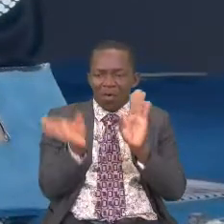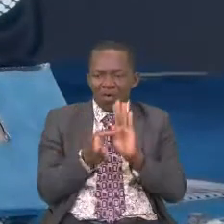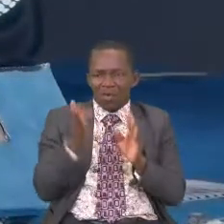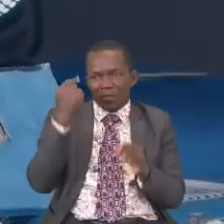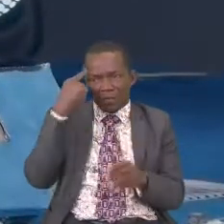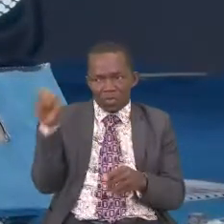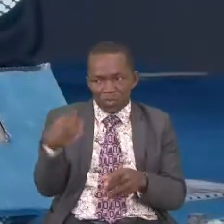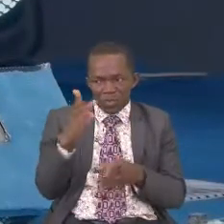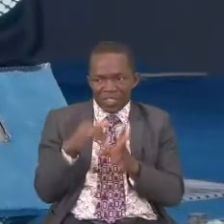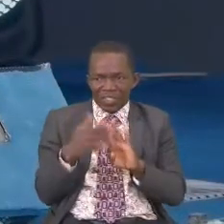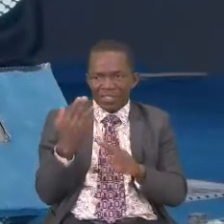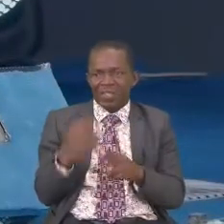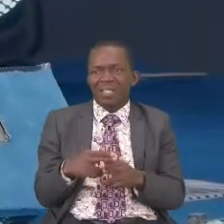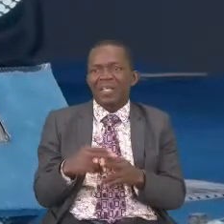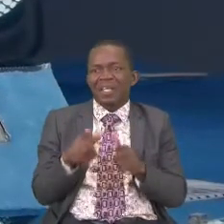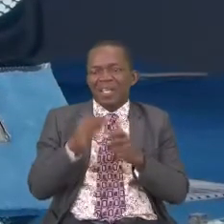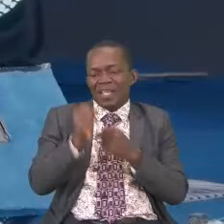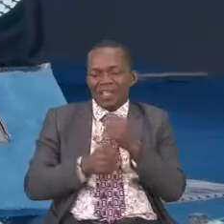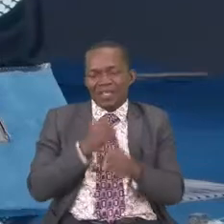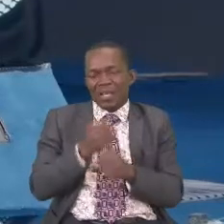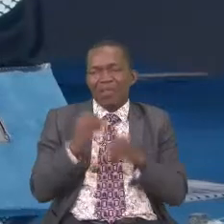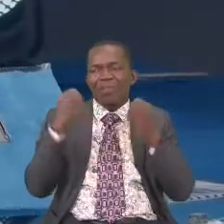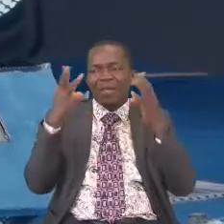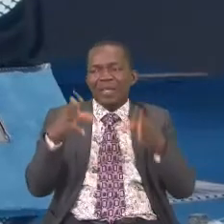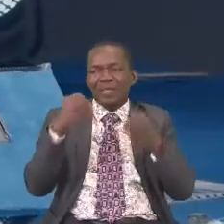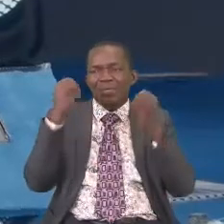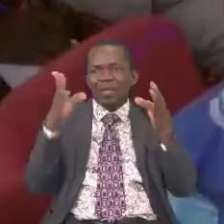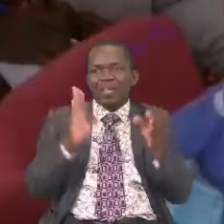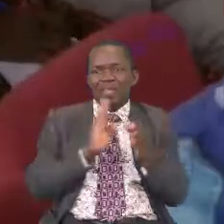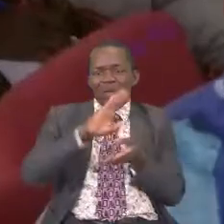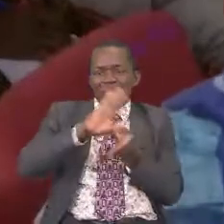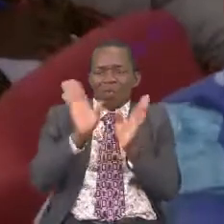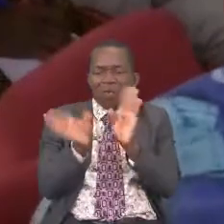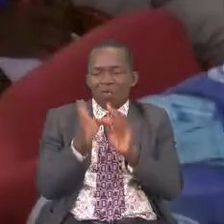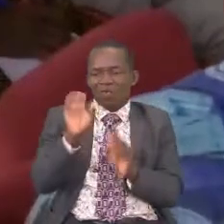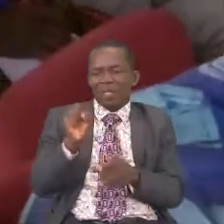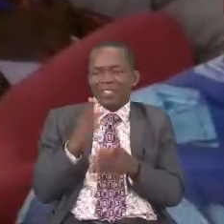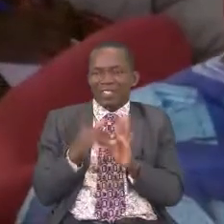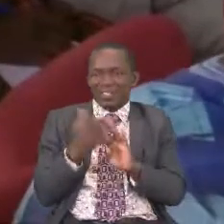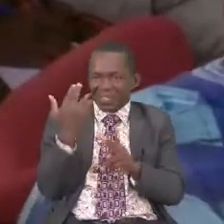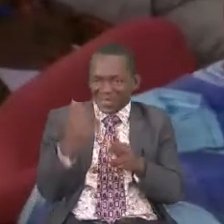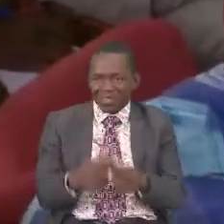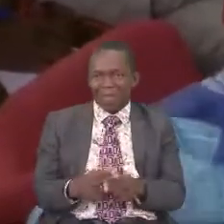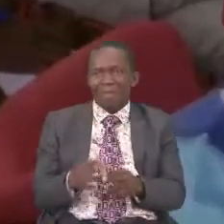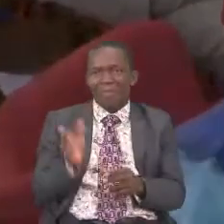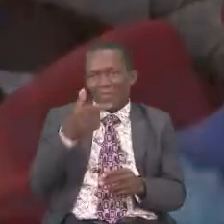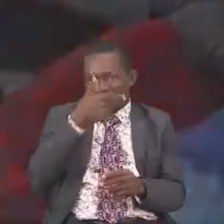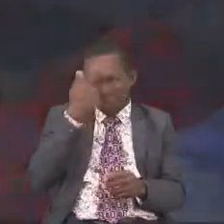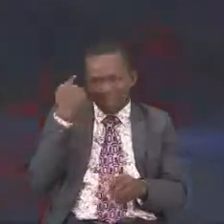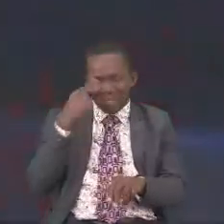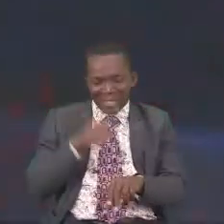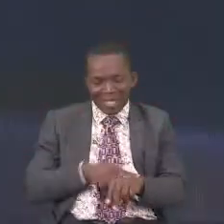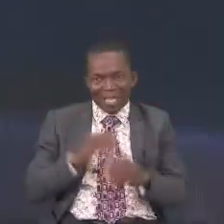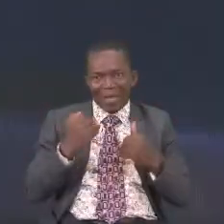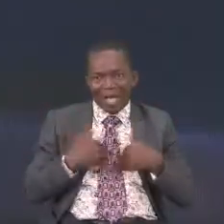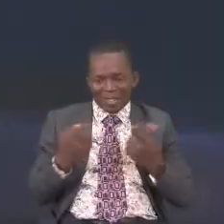of multiple converts in Jesus' name. Amen. Because the time has